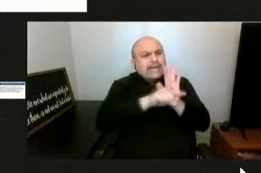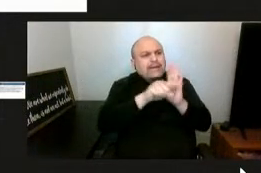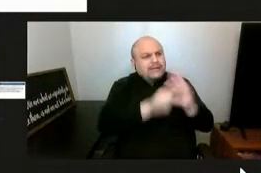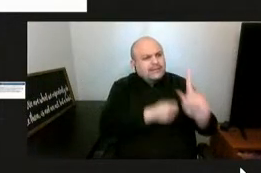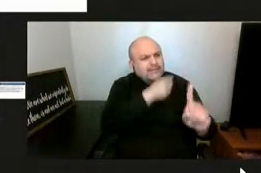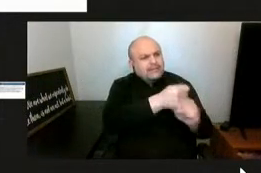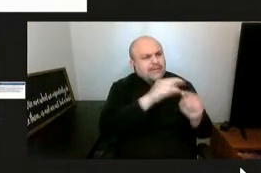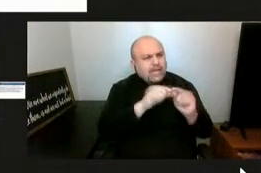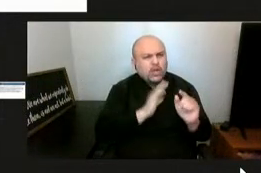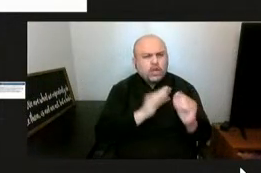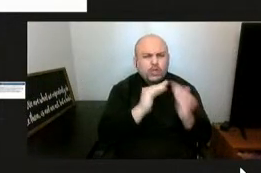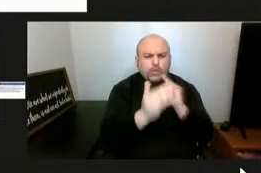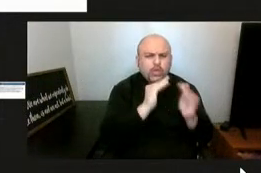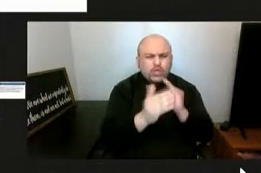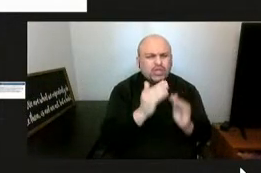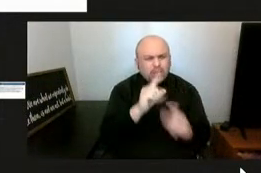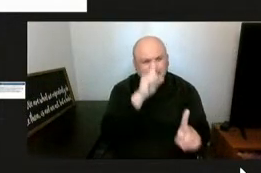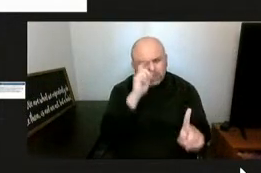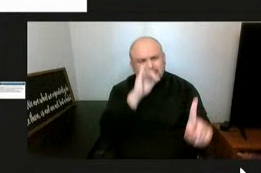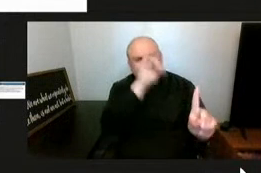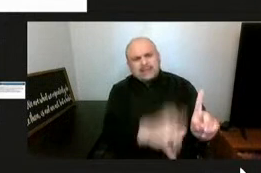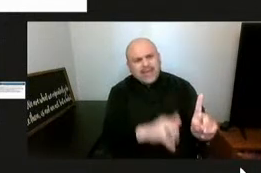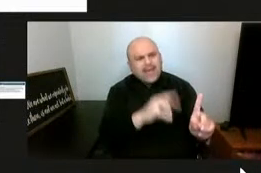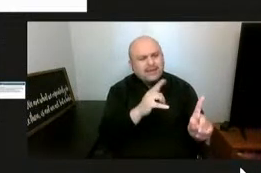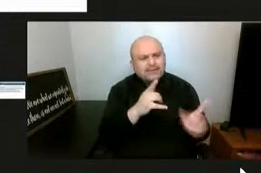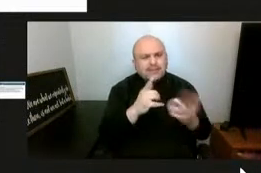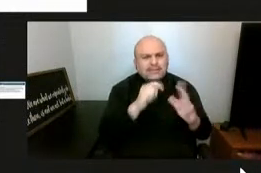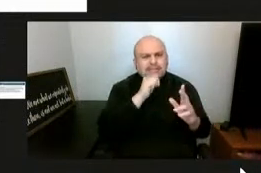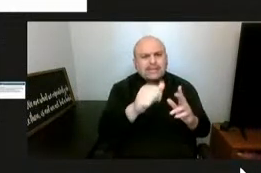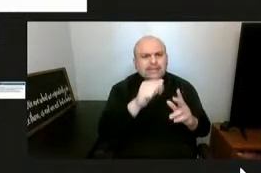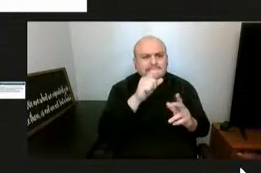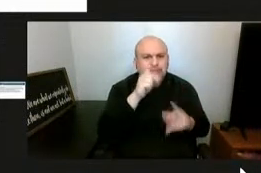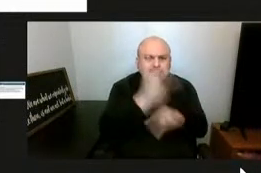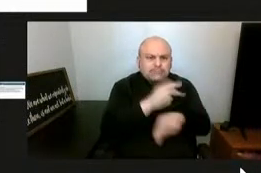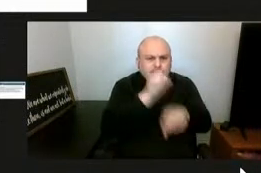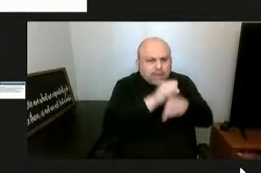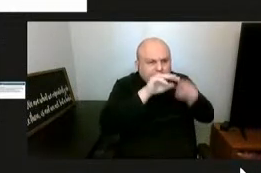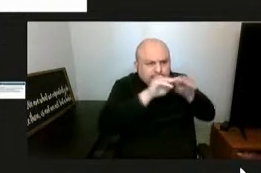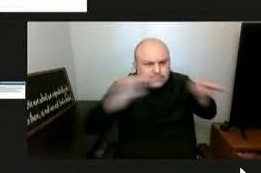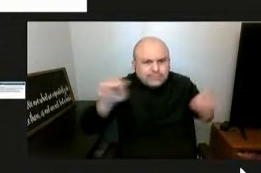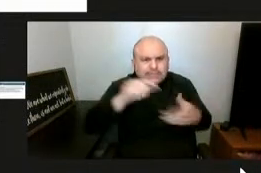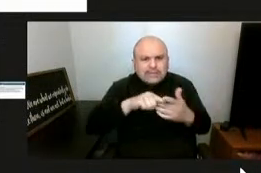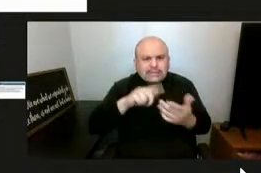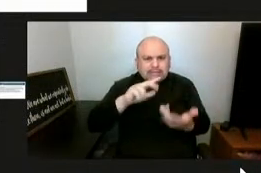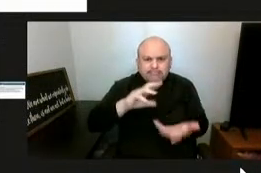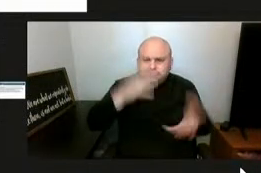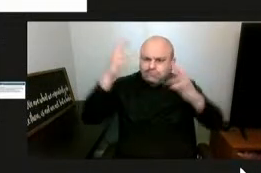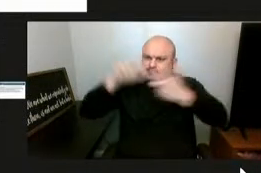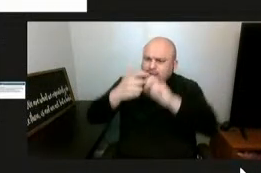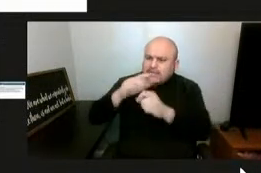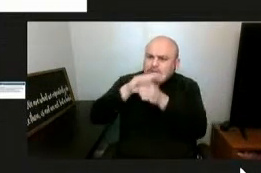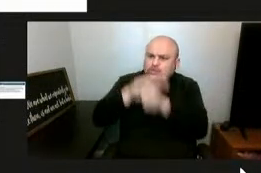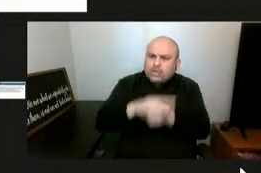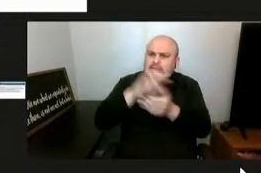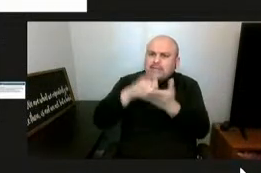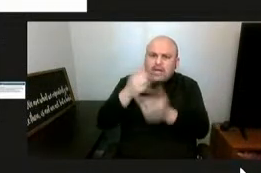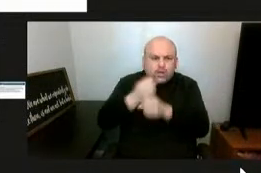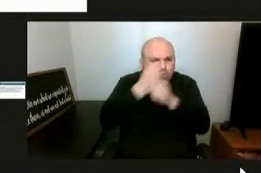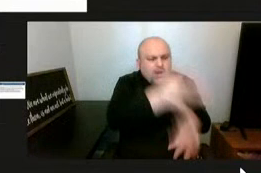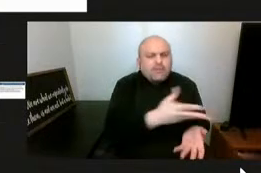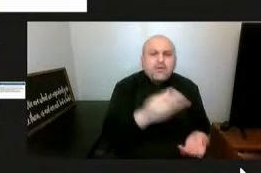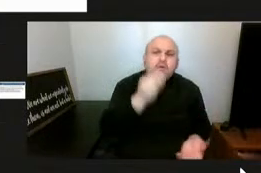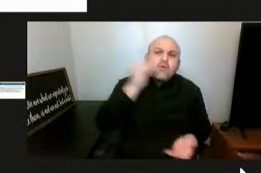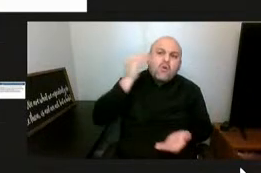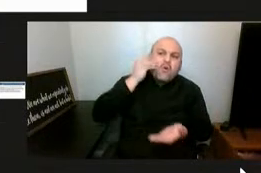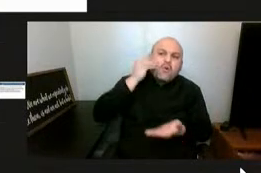due to that, again, insecurity and precariousness. The stress that comes from eviction, sheltering